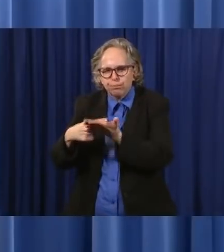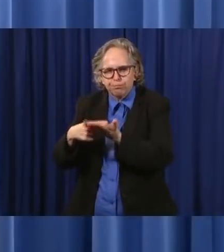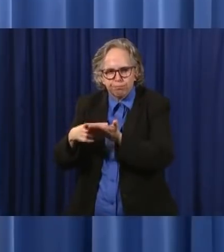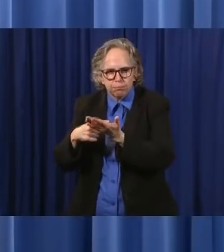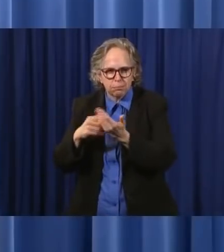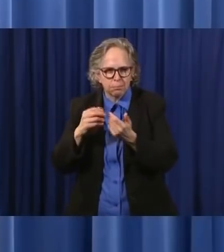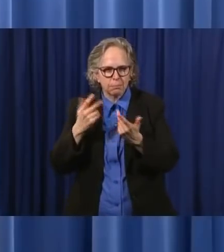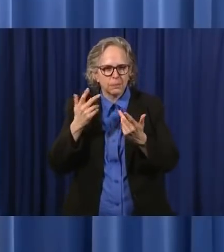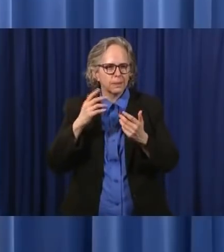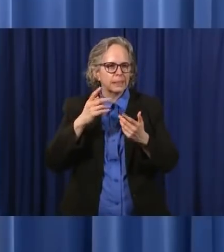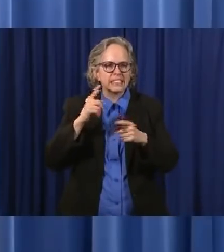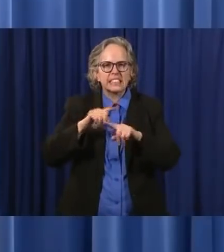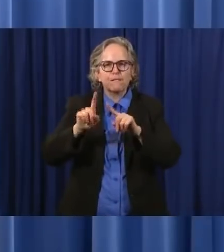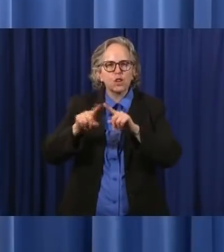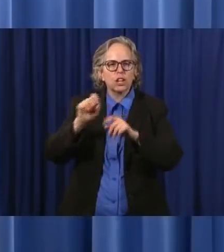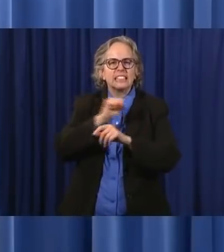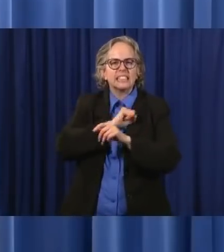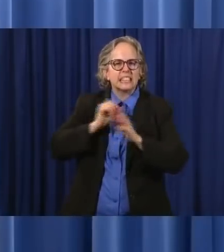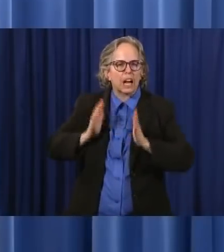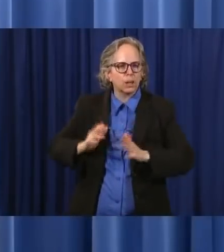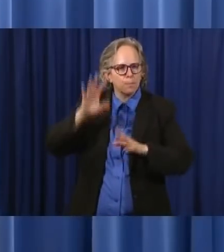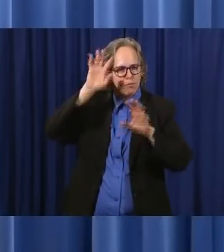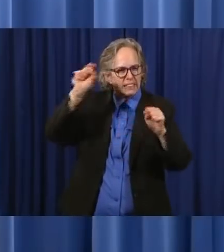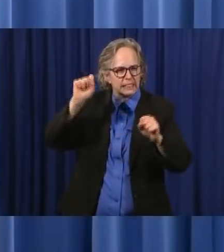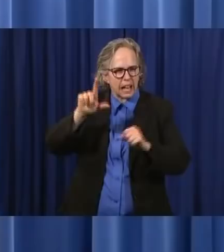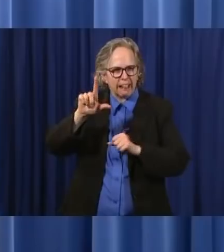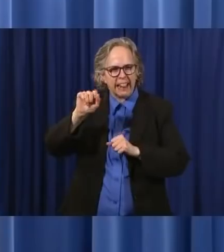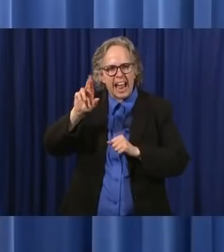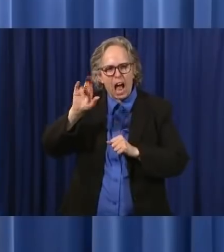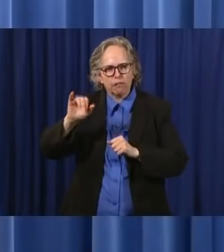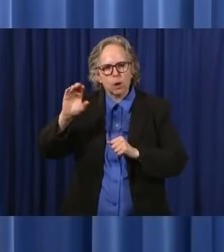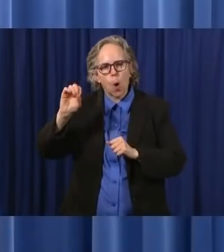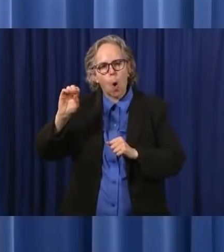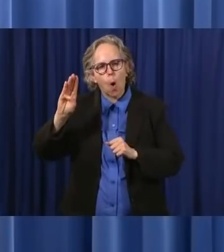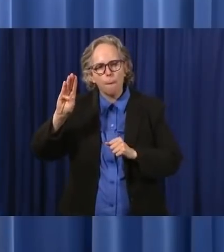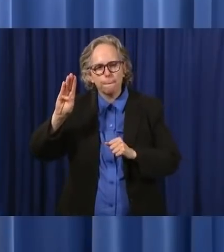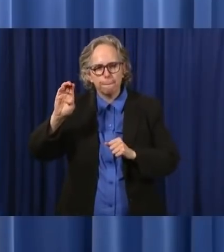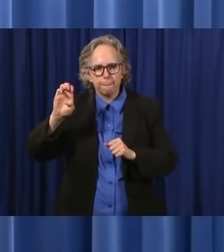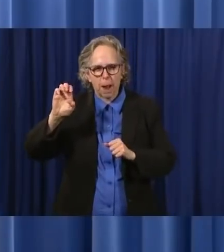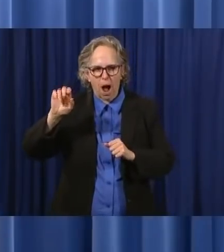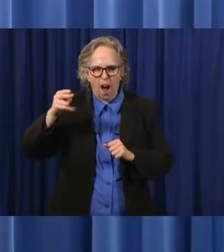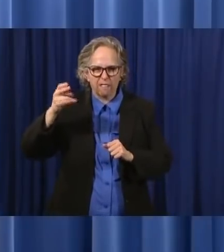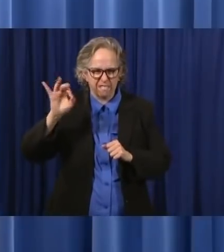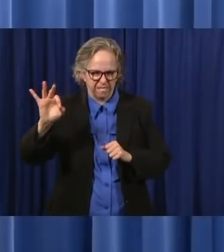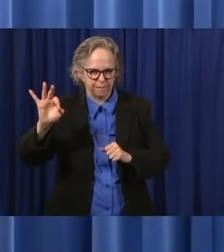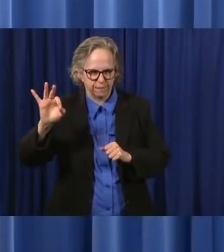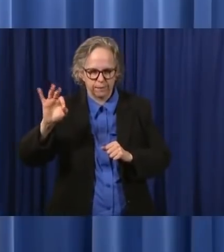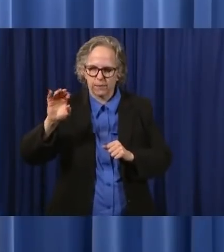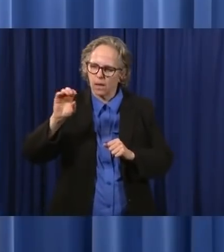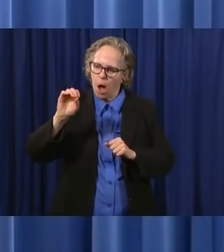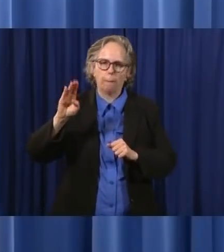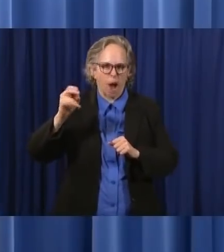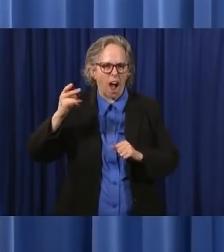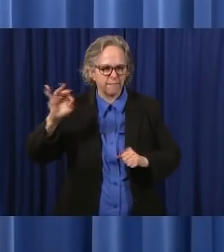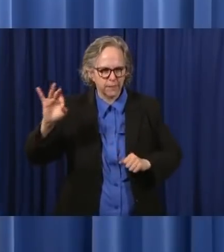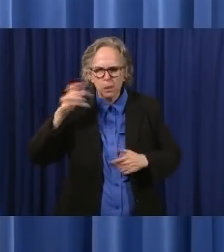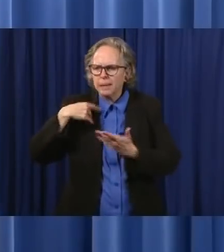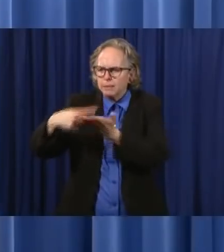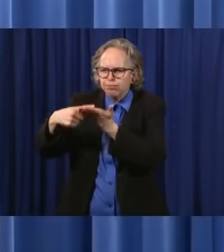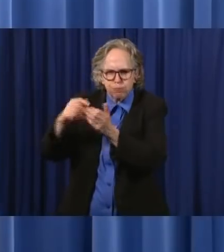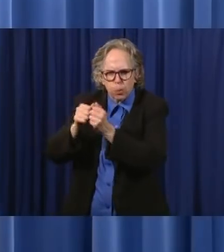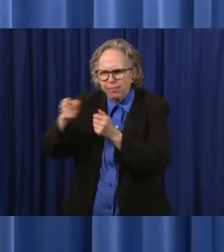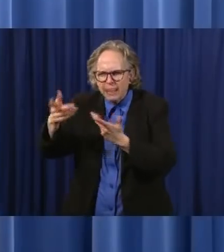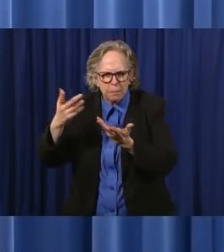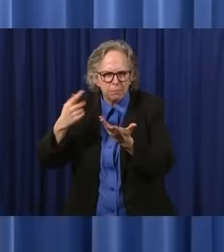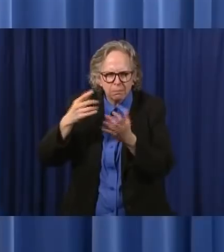this yesterday. So, that language, that making that language more conform to exactly where we